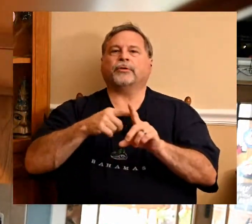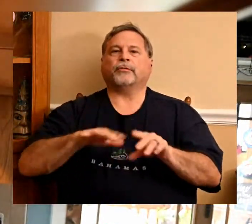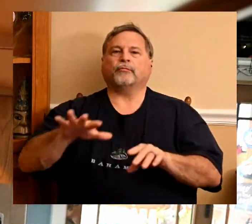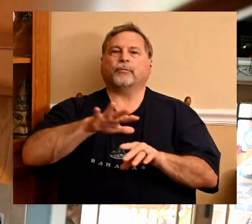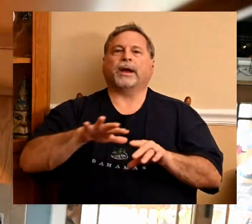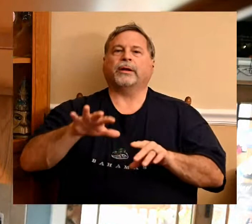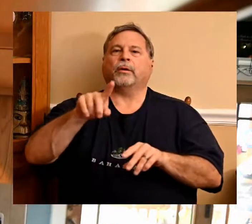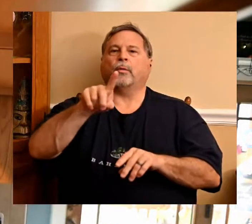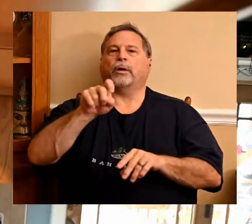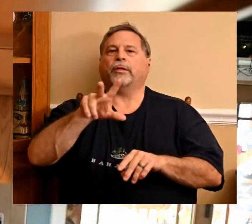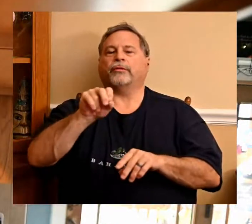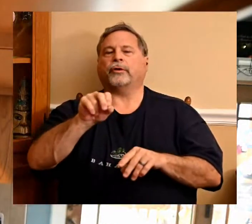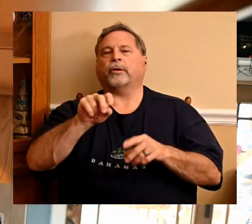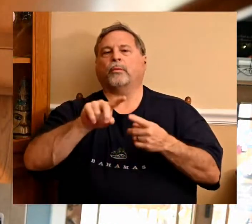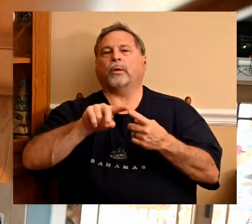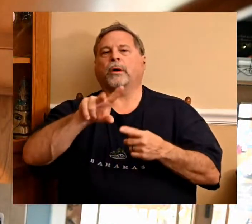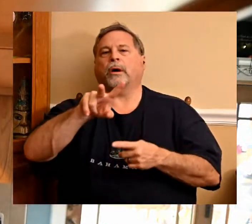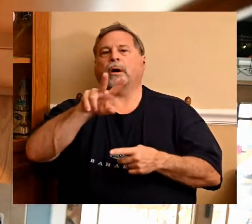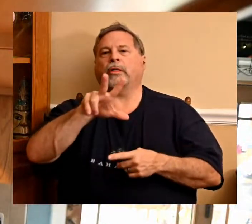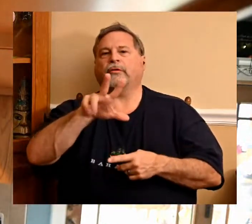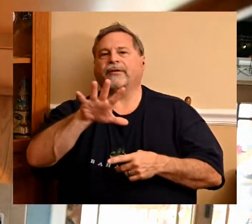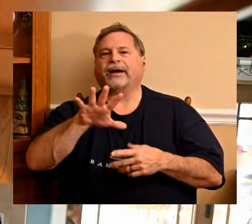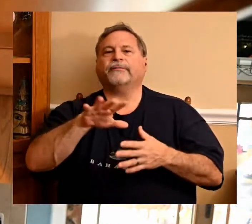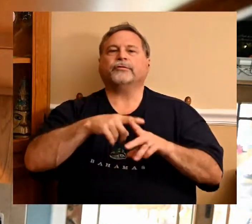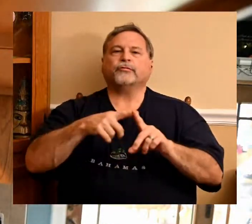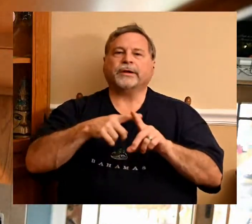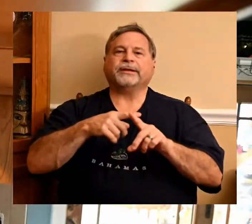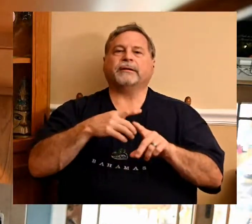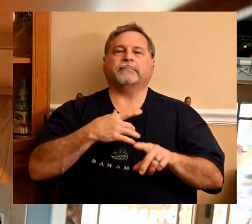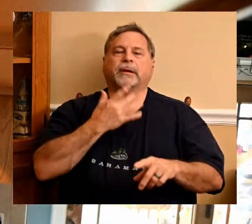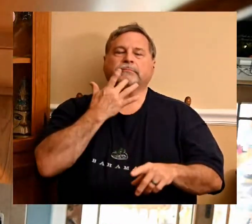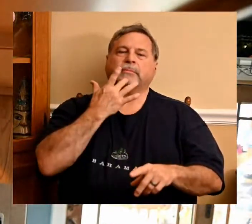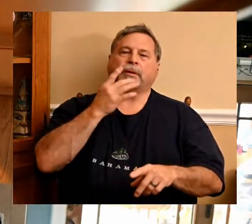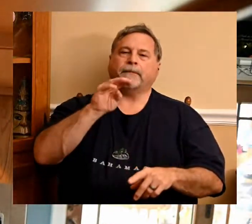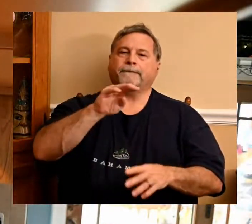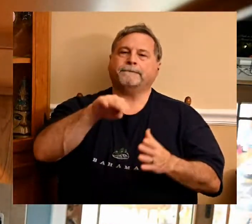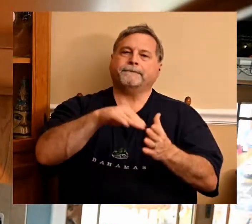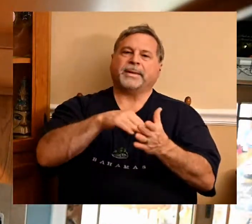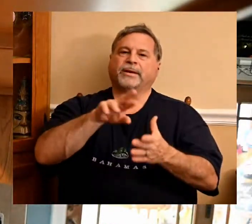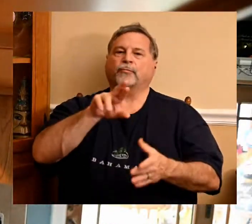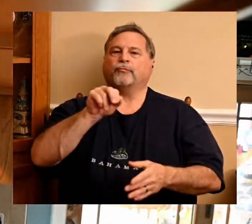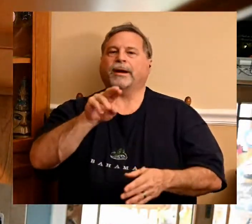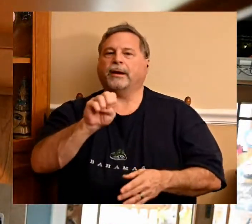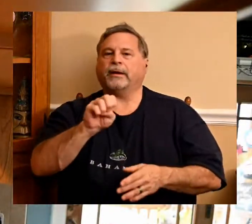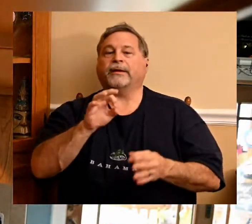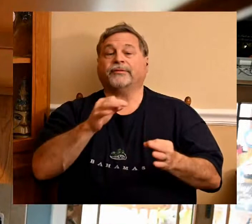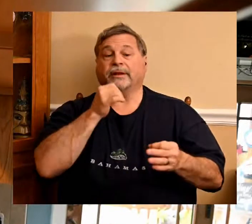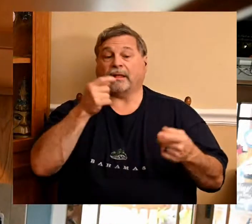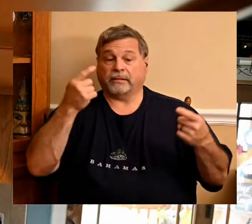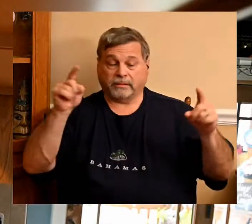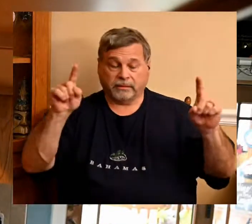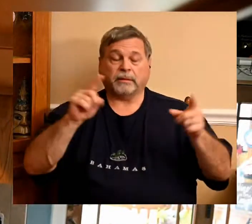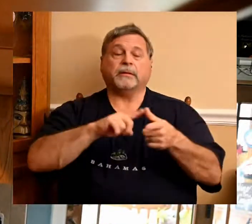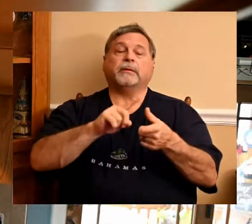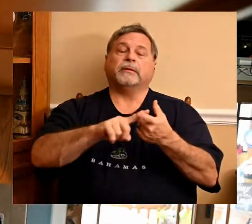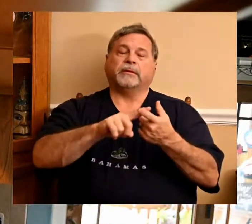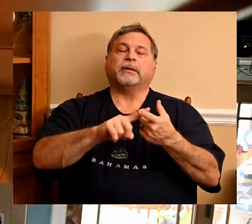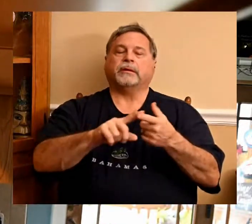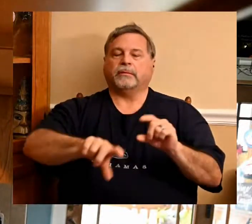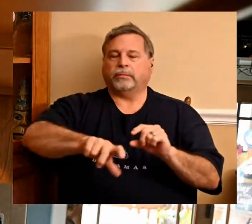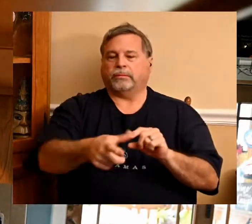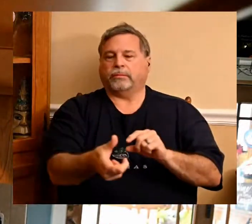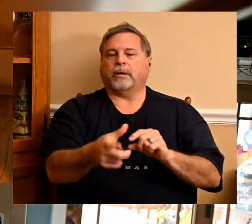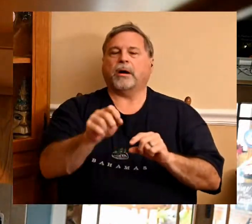about 130, 135 degrees. I like medium rare. If it's not there at the time I want to bring it out of the